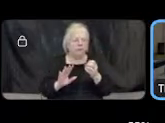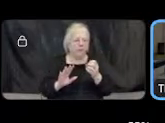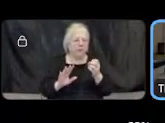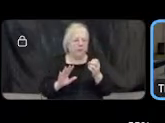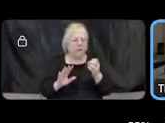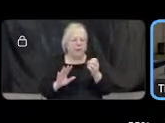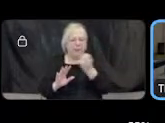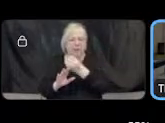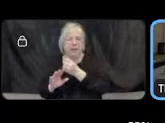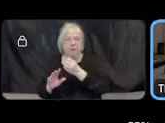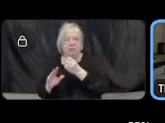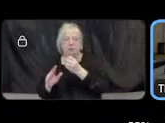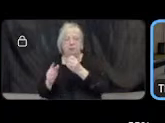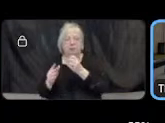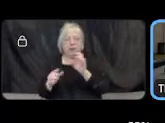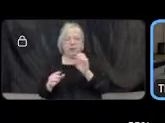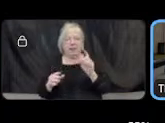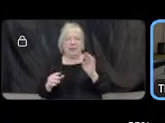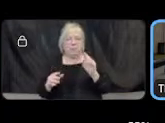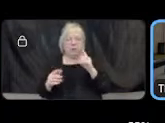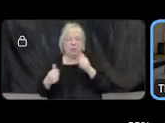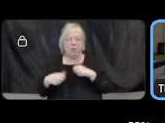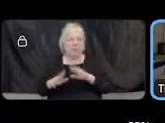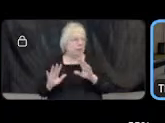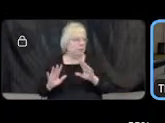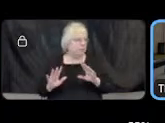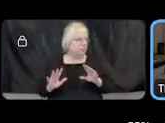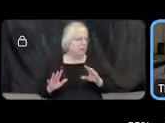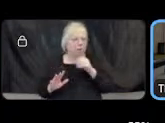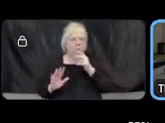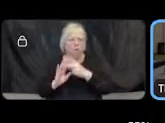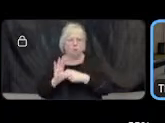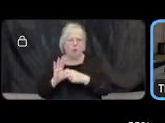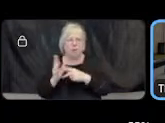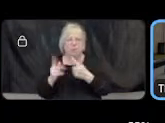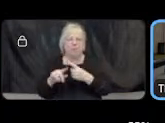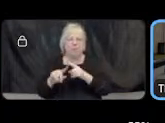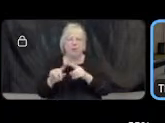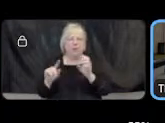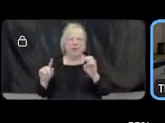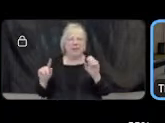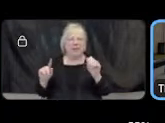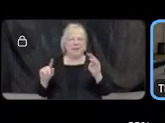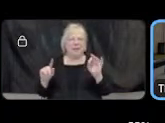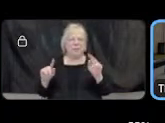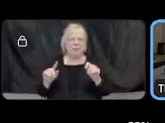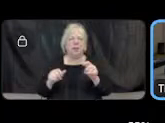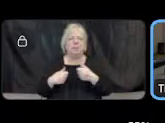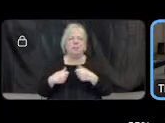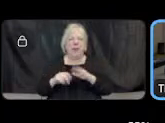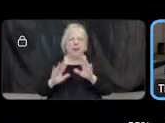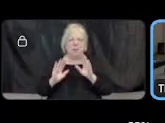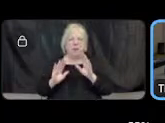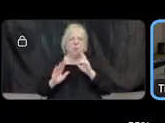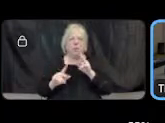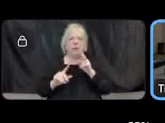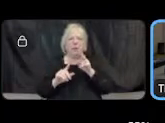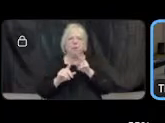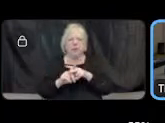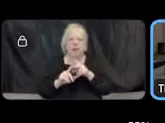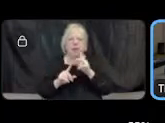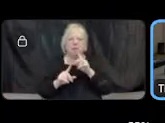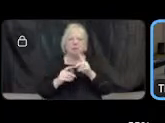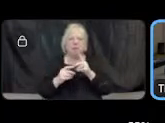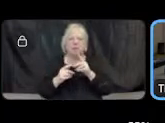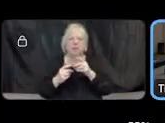abandoned. I won't read those at this time, but the easement abandonments proposal will be applied for separately to the